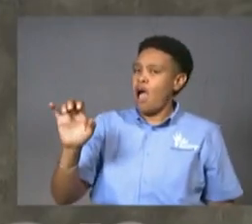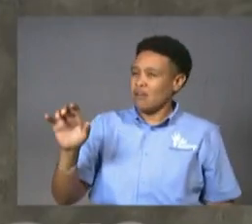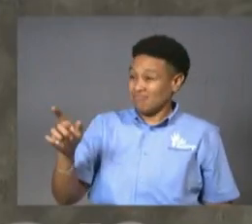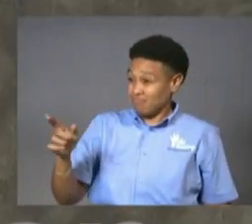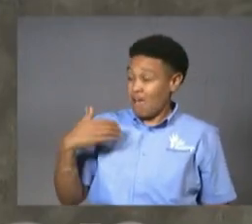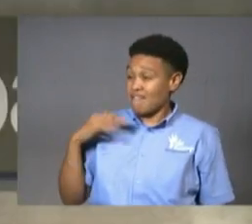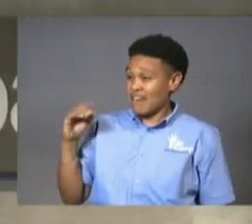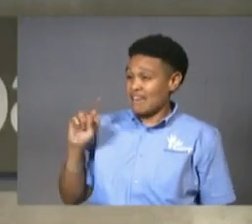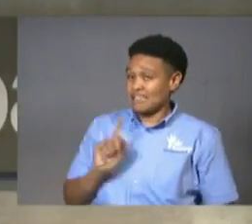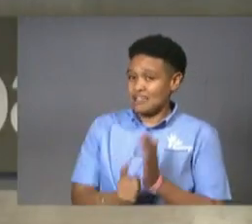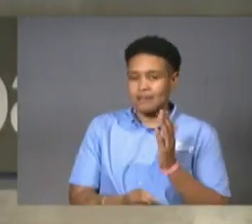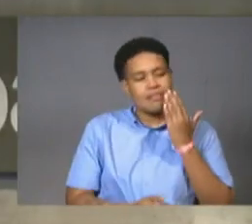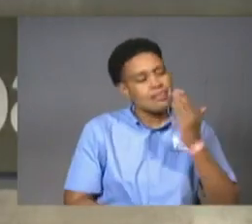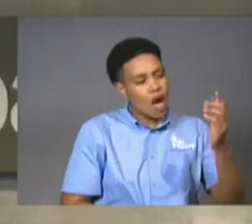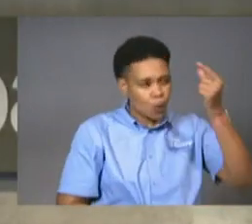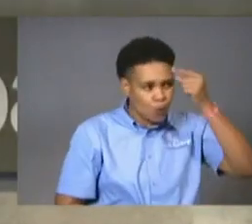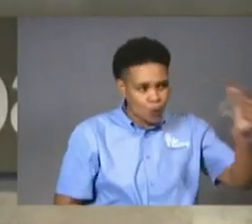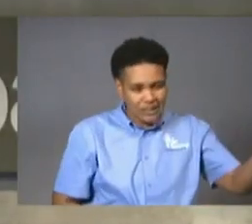response.